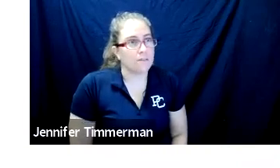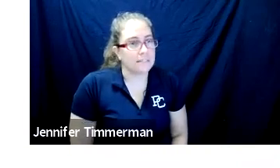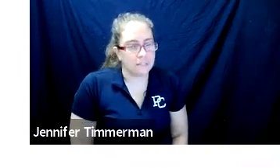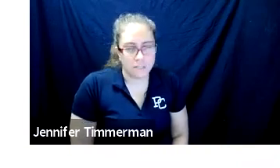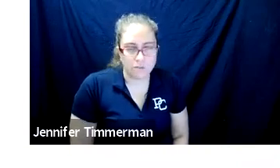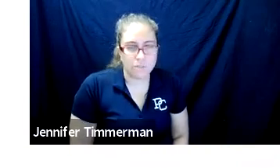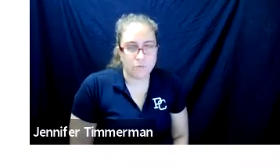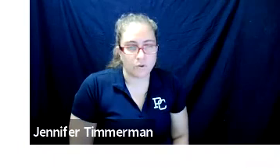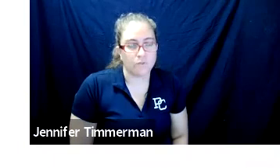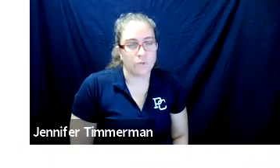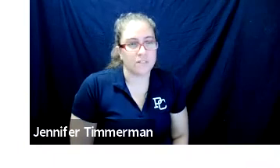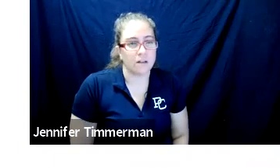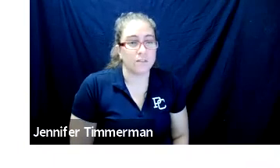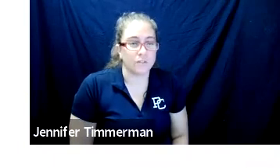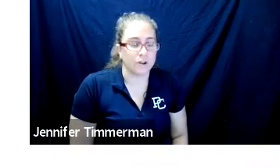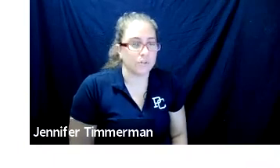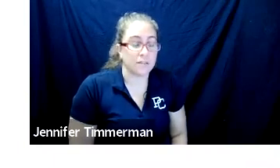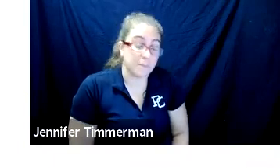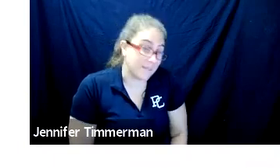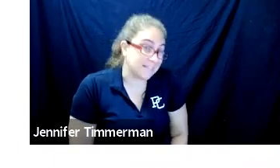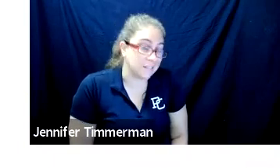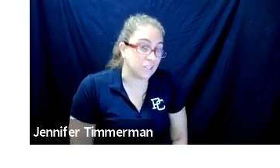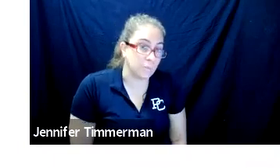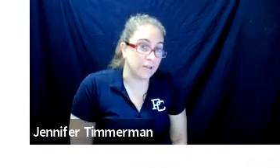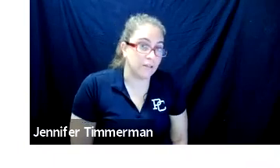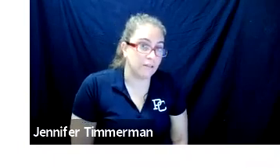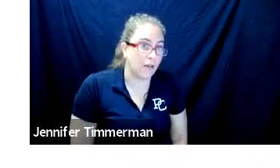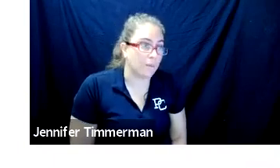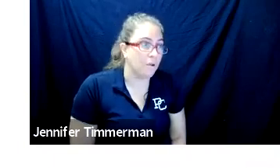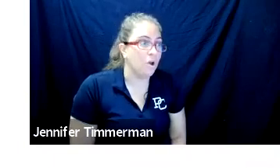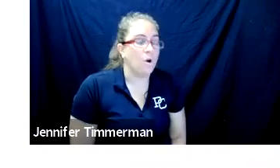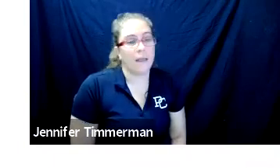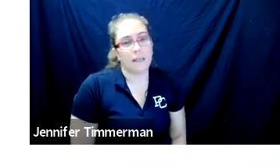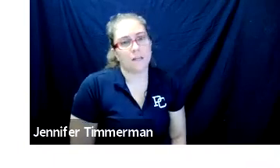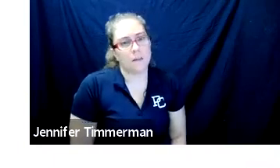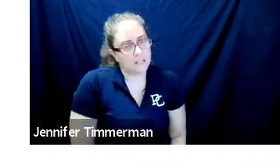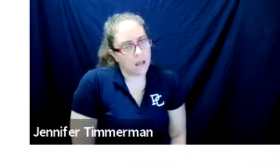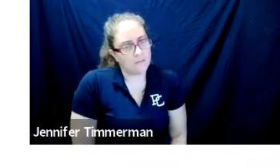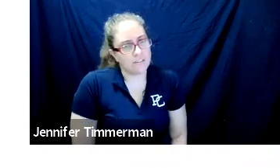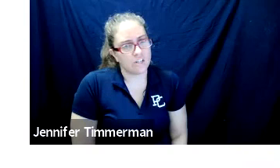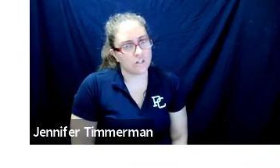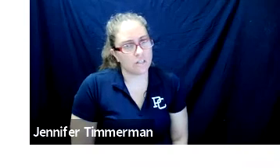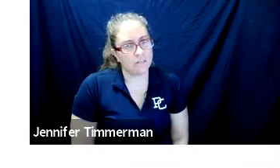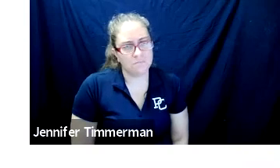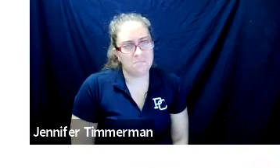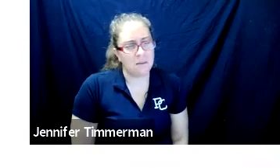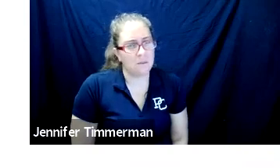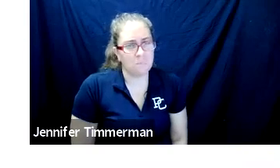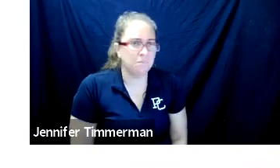speaking, about 6 years before you're fluent enough to start doing some basic interpreting. And I mean,